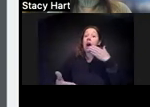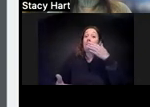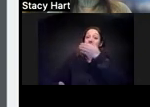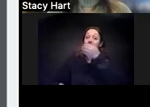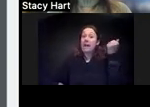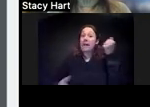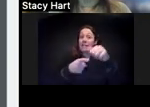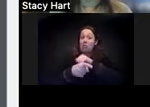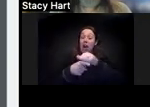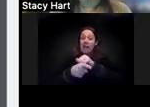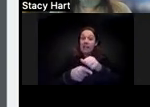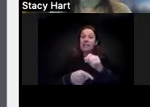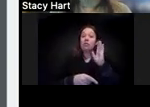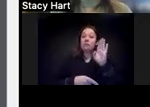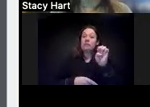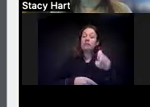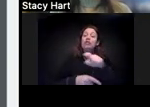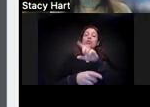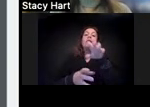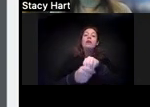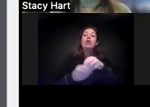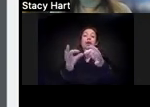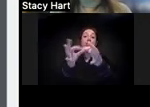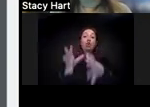videos. Next slide.